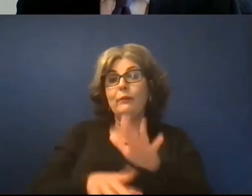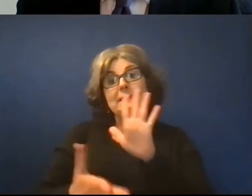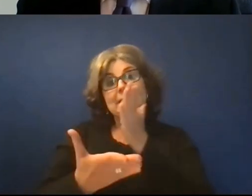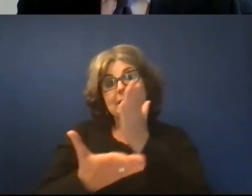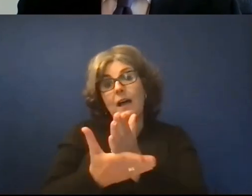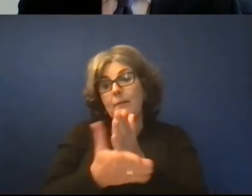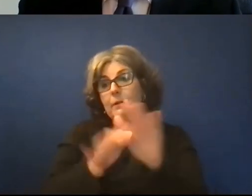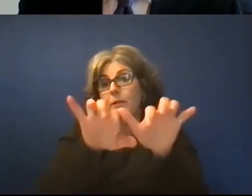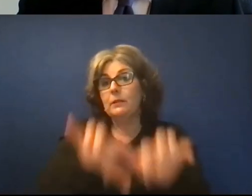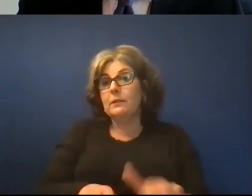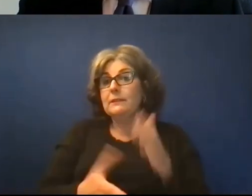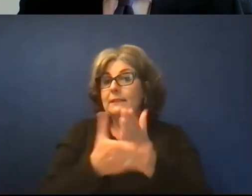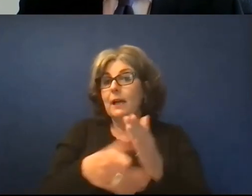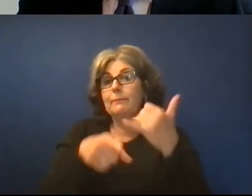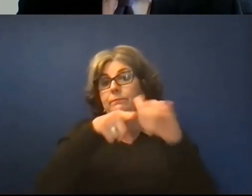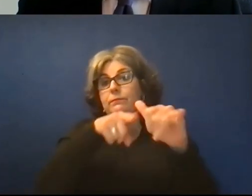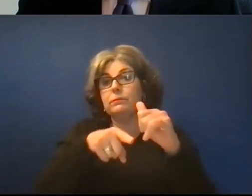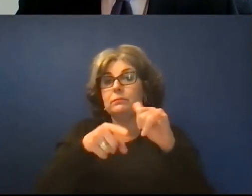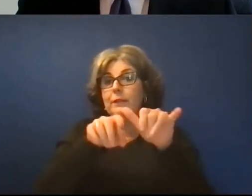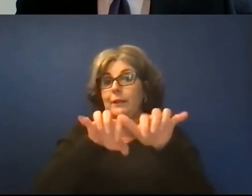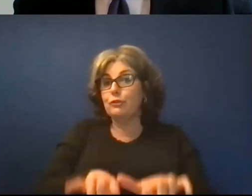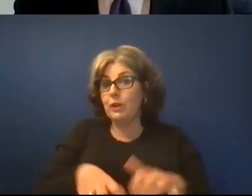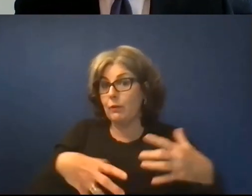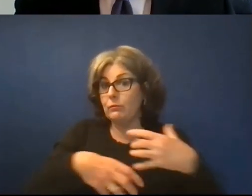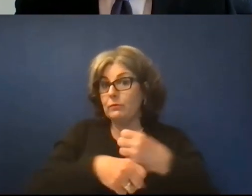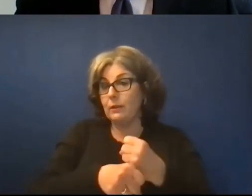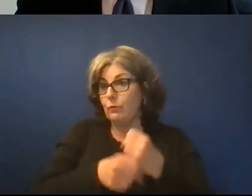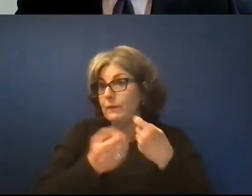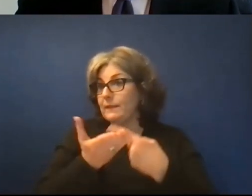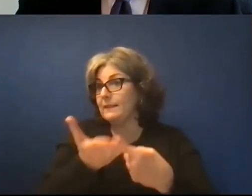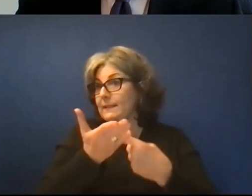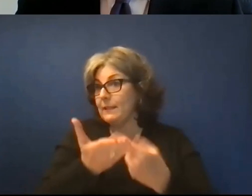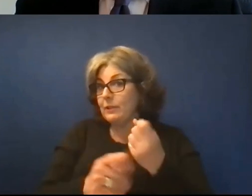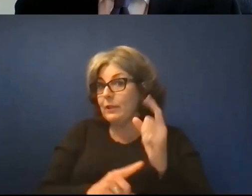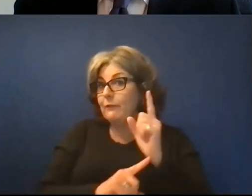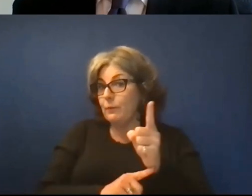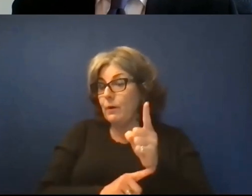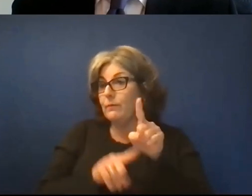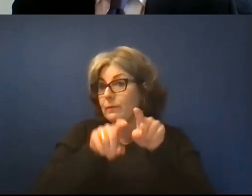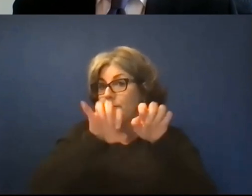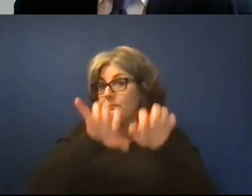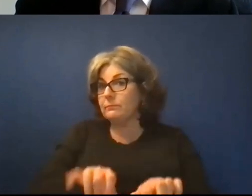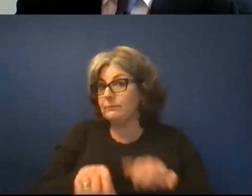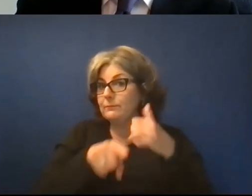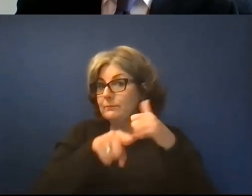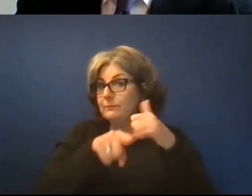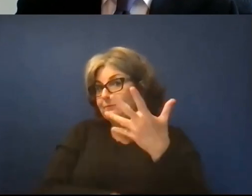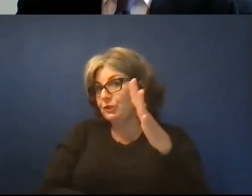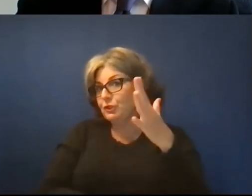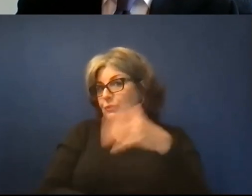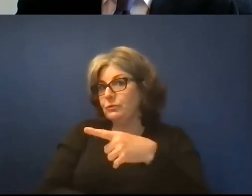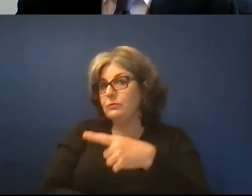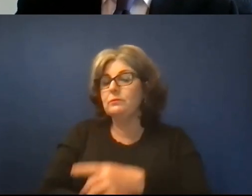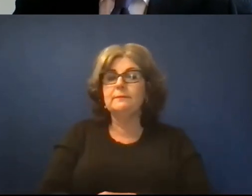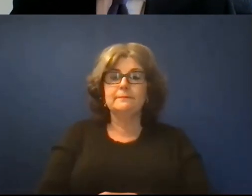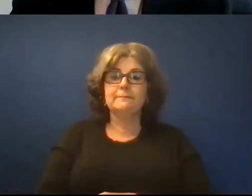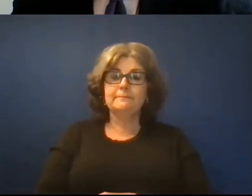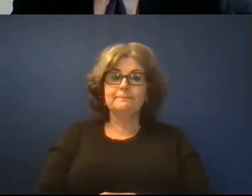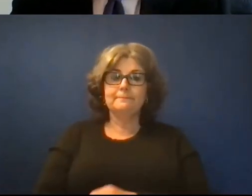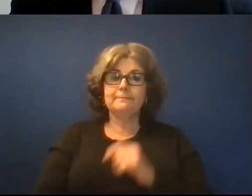that, everybody would appreciate it. We're wrapping up with our discussion in just a few moments. Let me see here. We had some